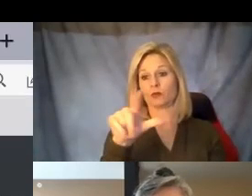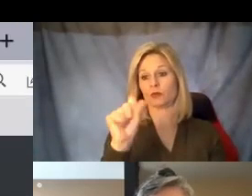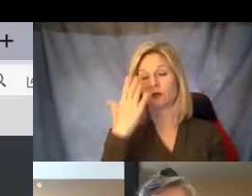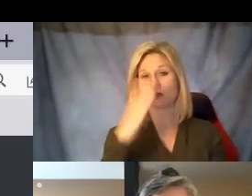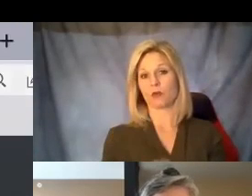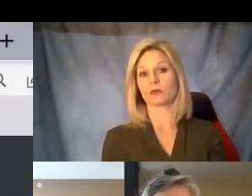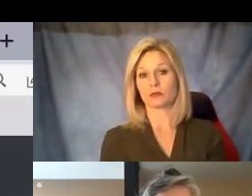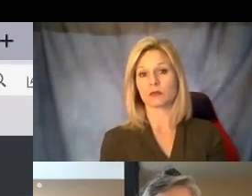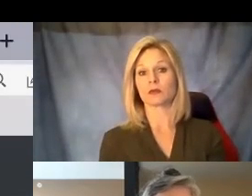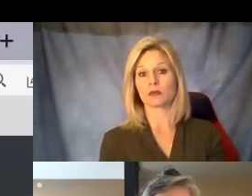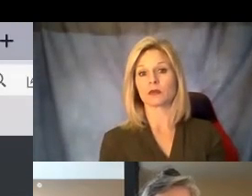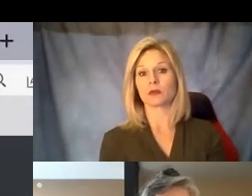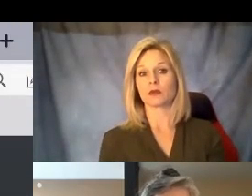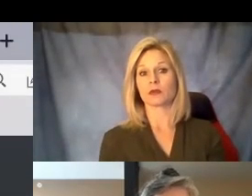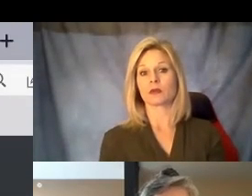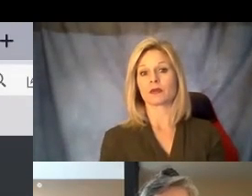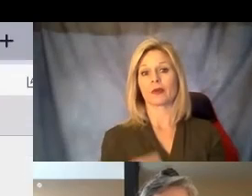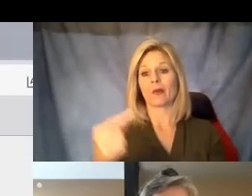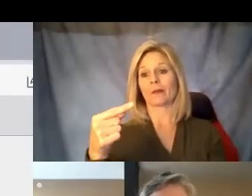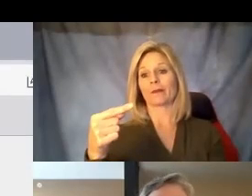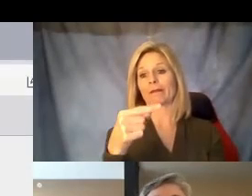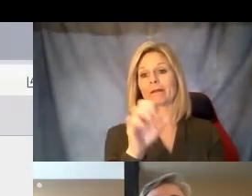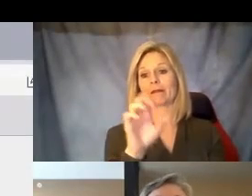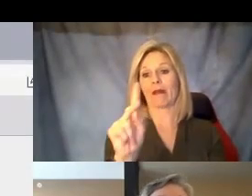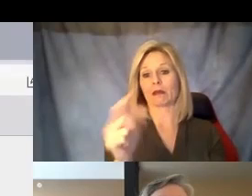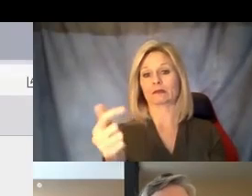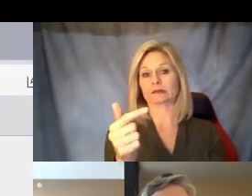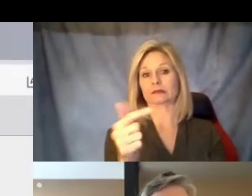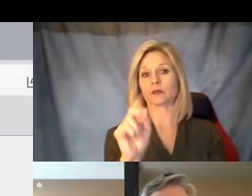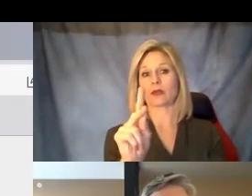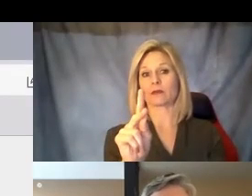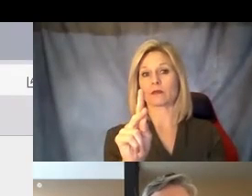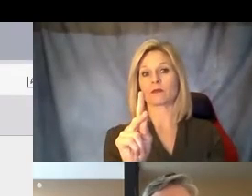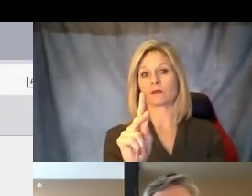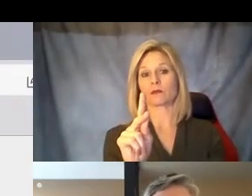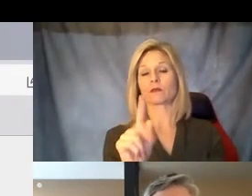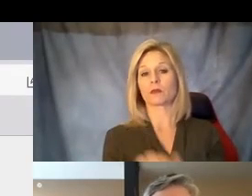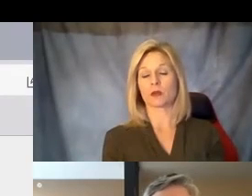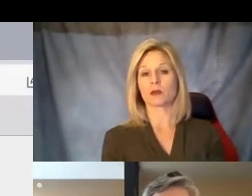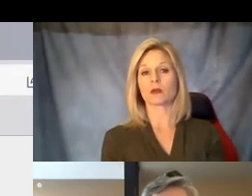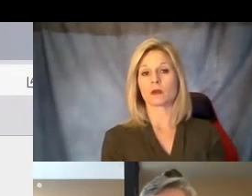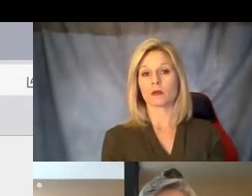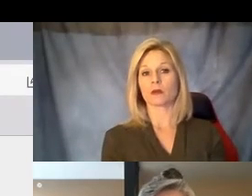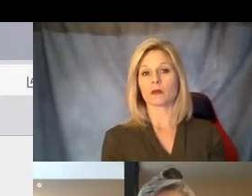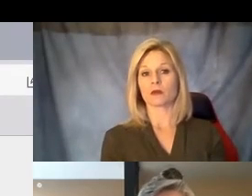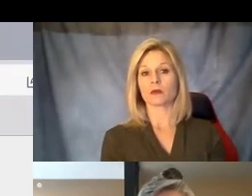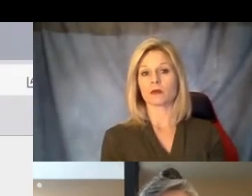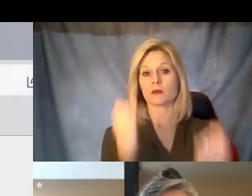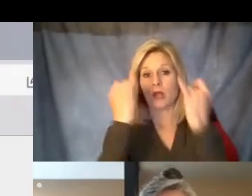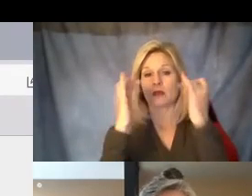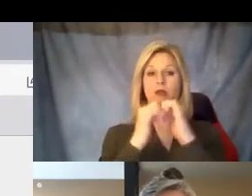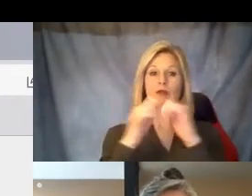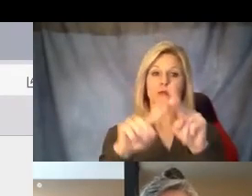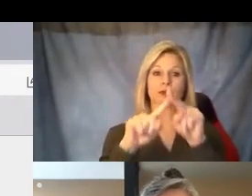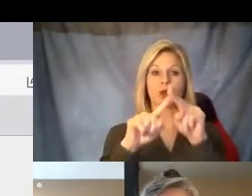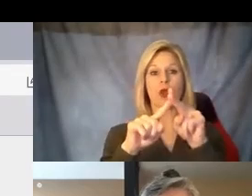can go back from this. If you hit the back button, it'll take you back to the main screen. And then ideas about how to get started for